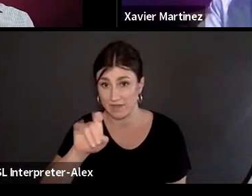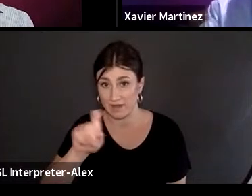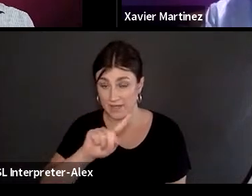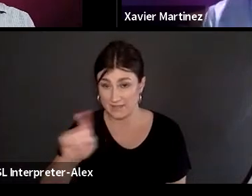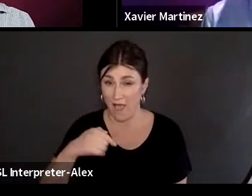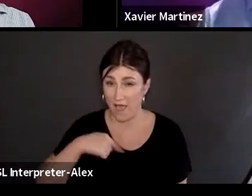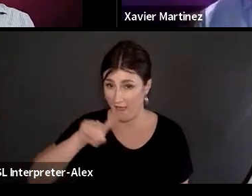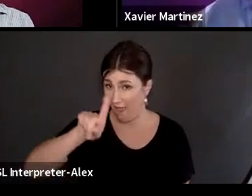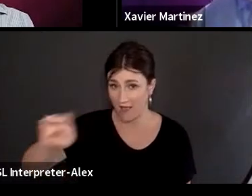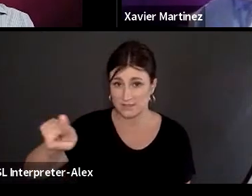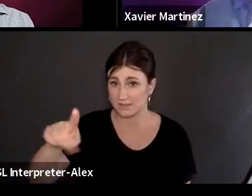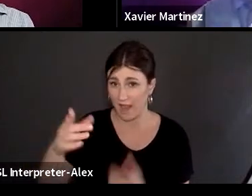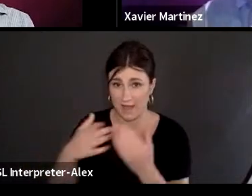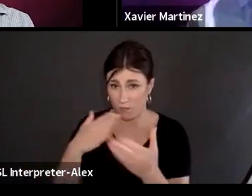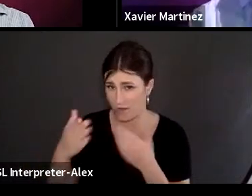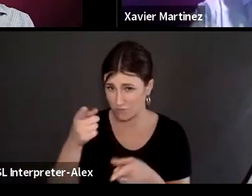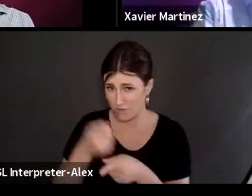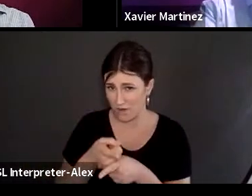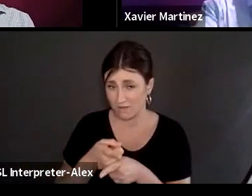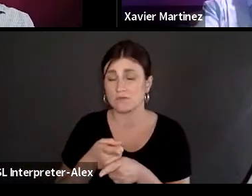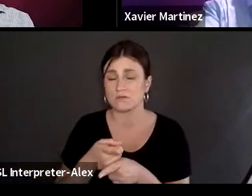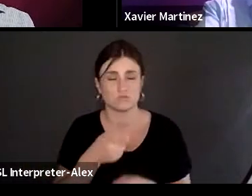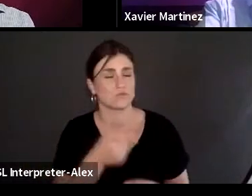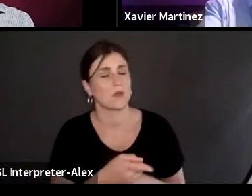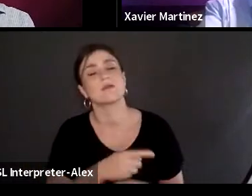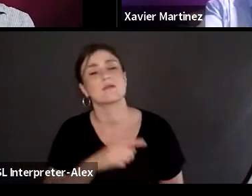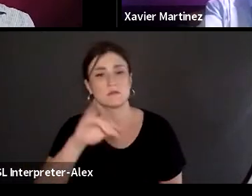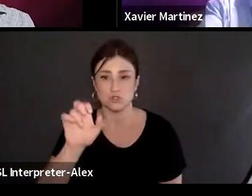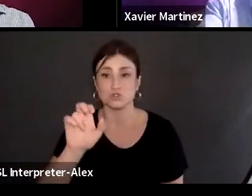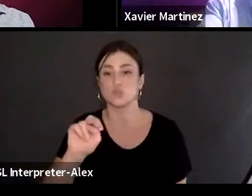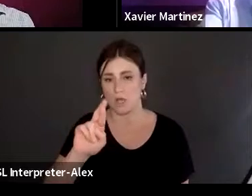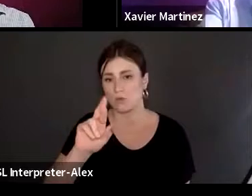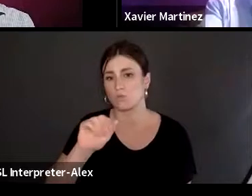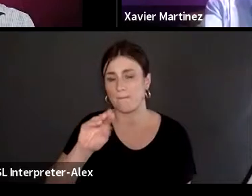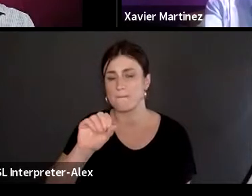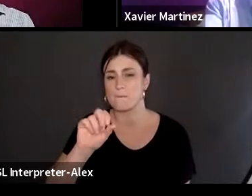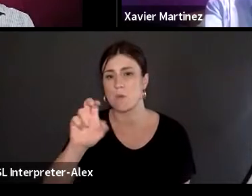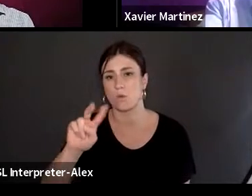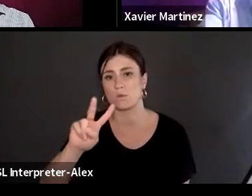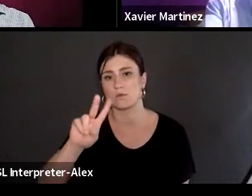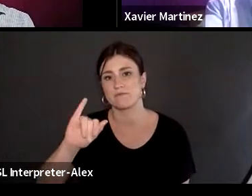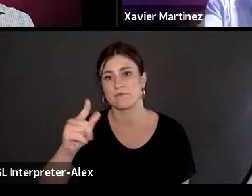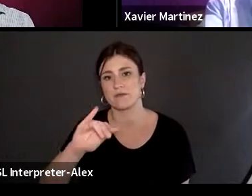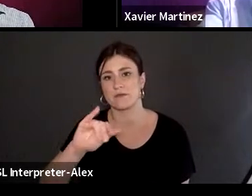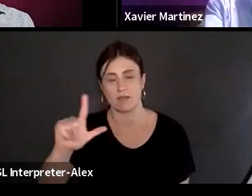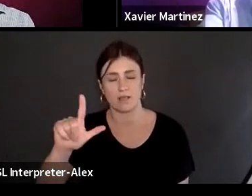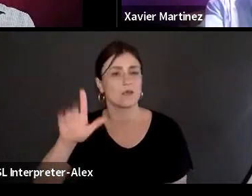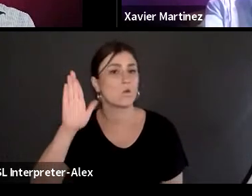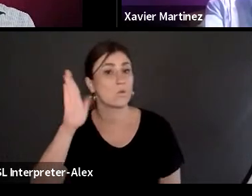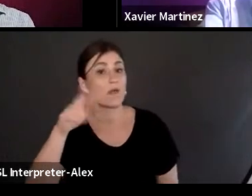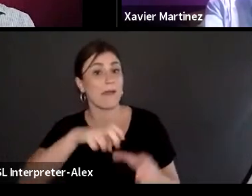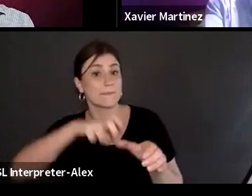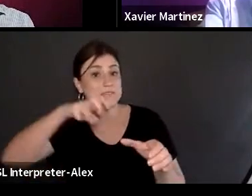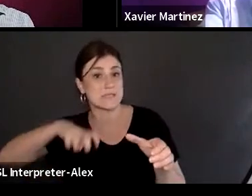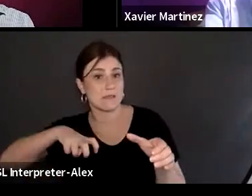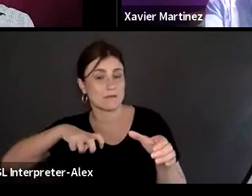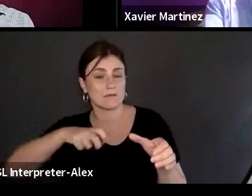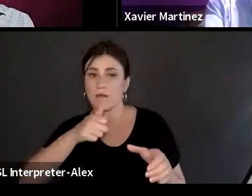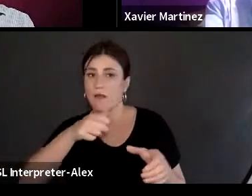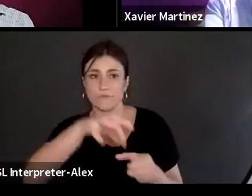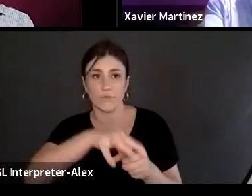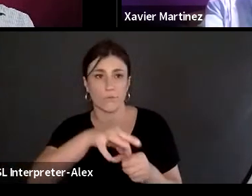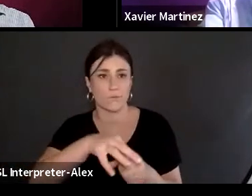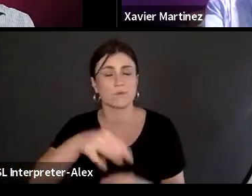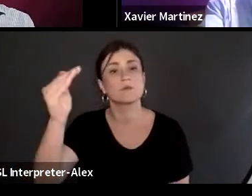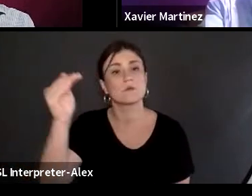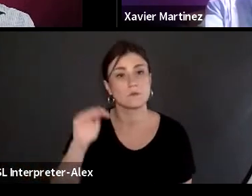Okay, my apologies. Councillor John Ramon Vigil? Abstain. Councillor Denise D.